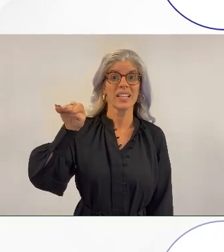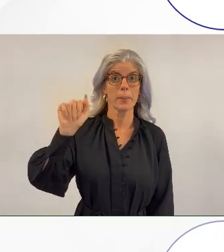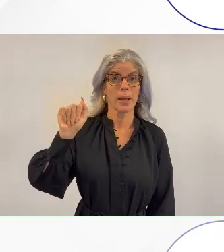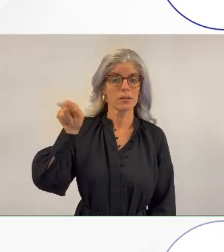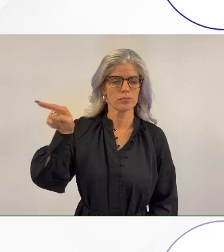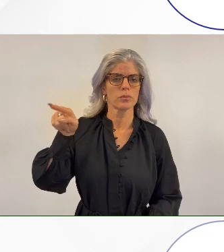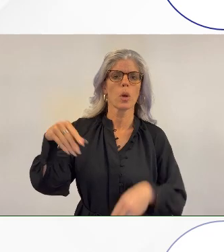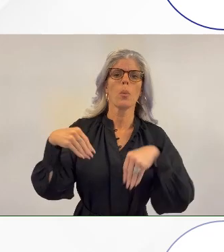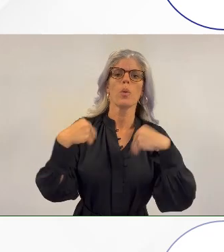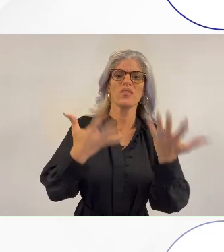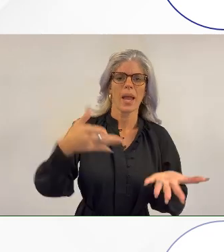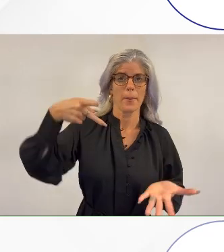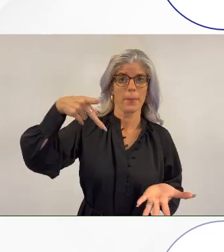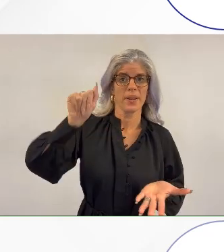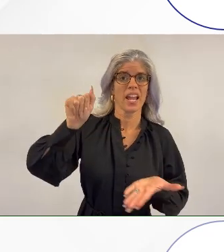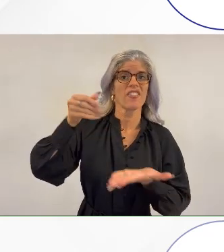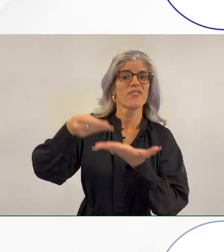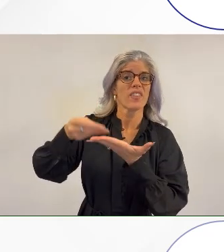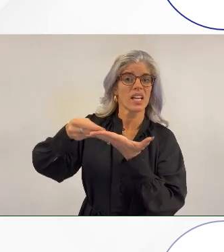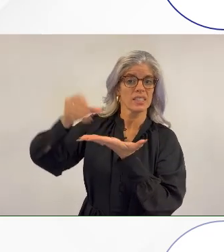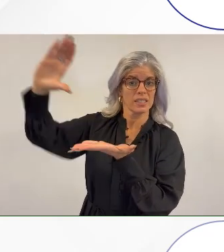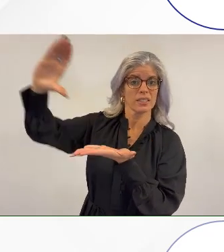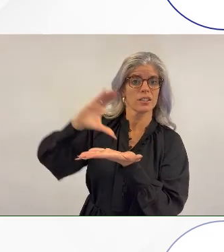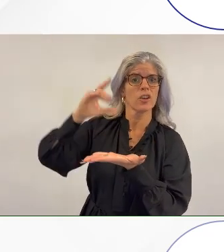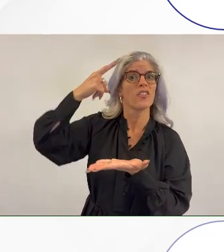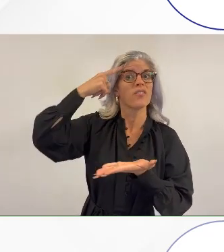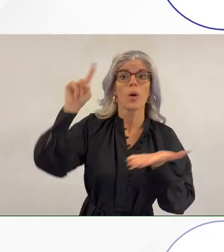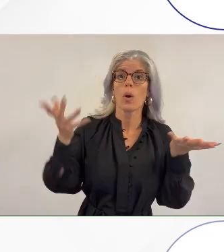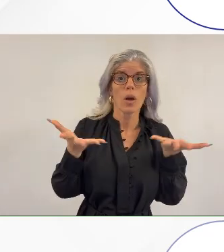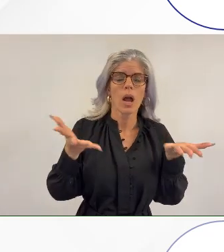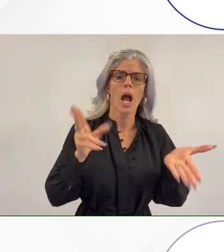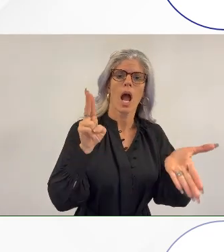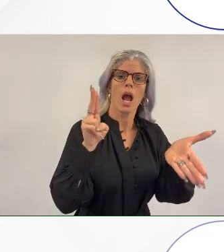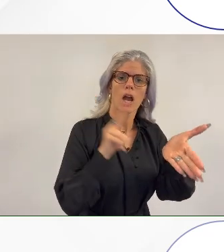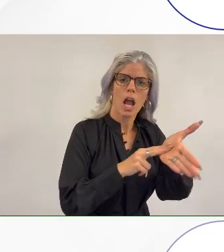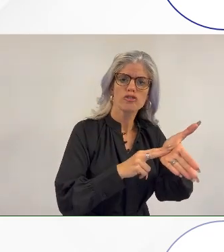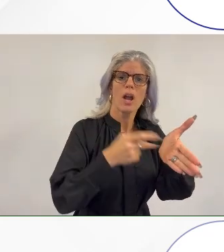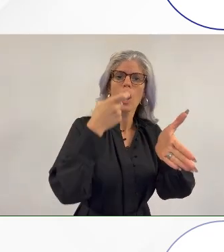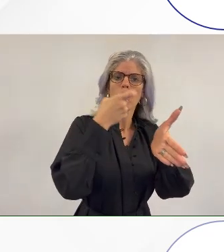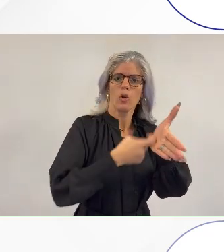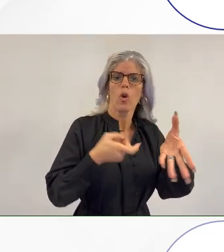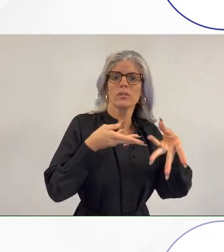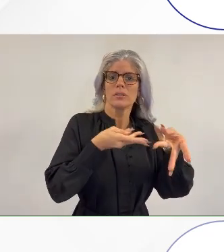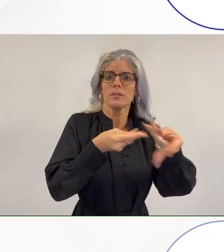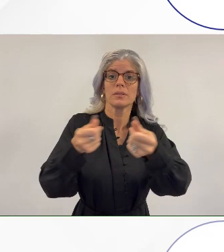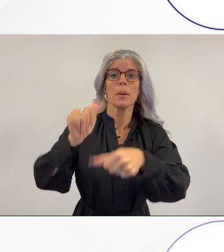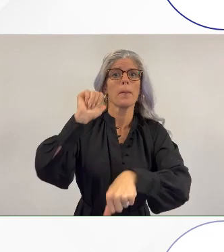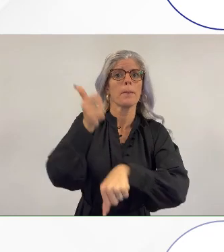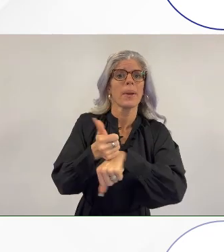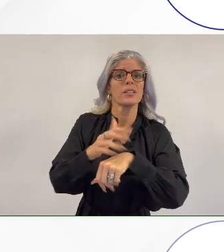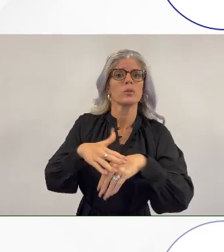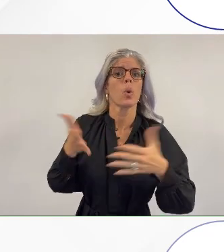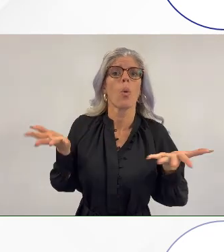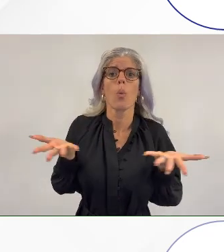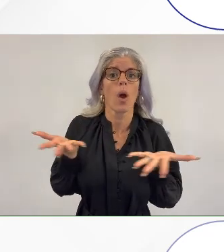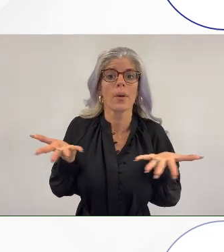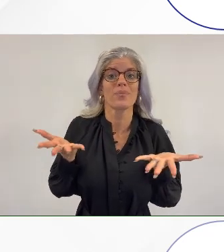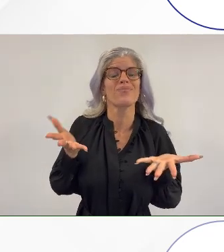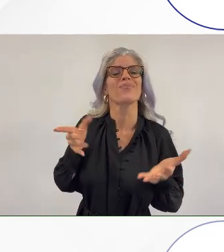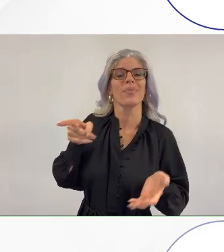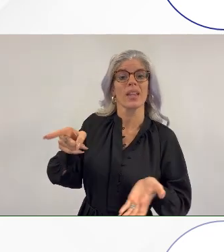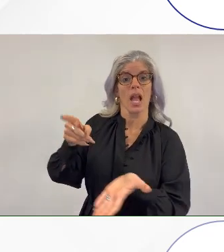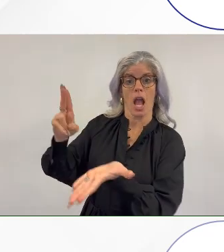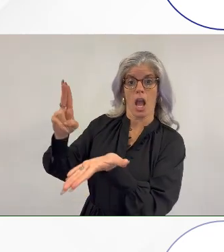FEMA provides PA funding for contract cost based on the terms of the contract if the applicant meets federal procurement and